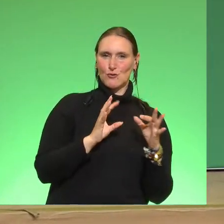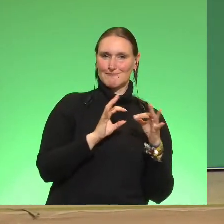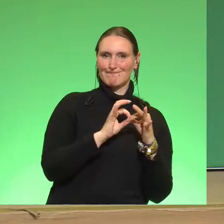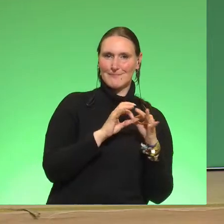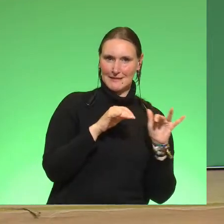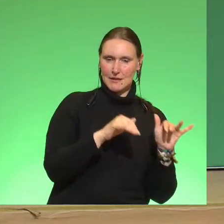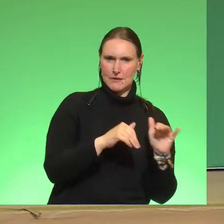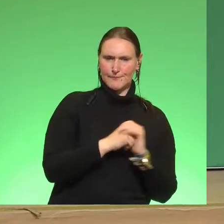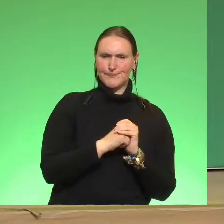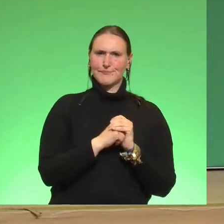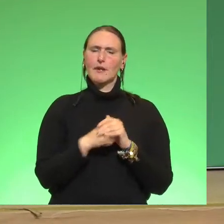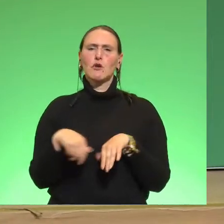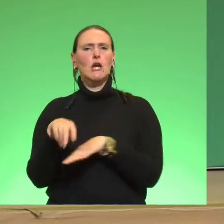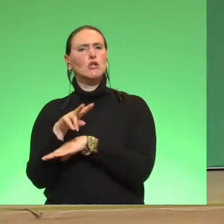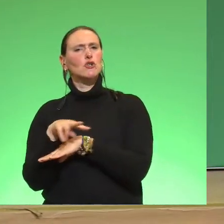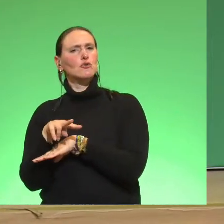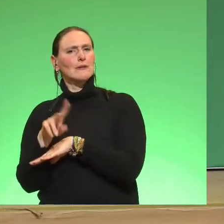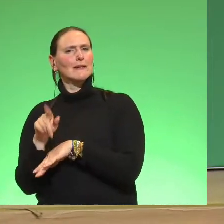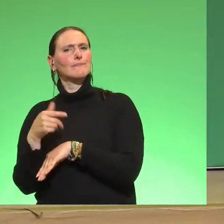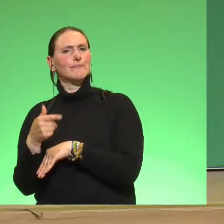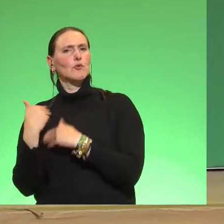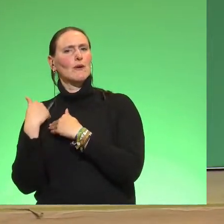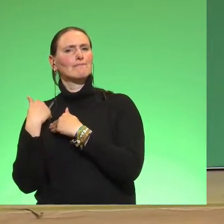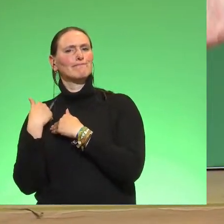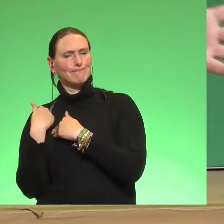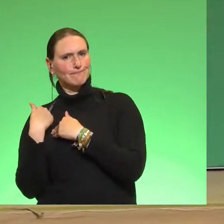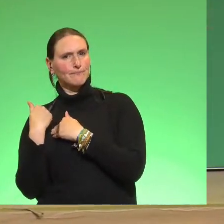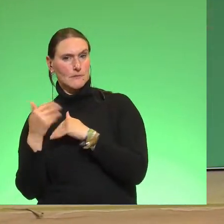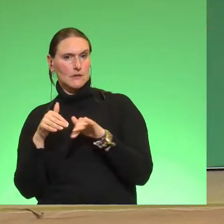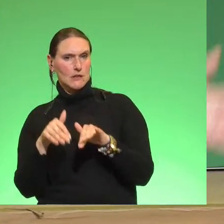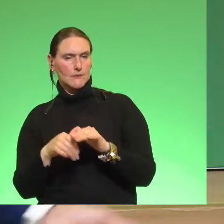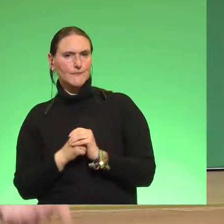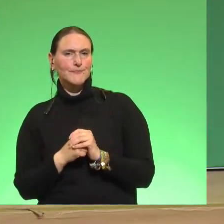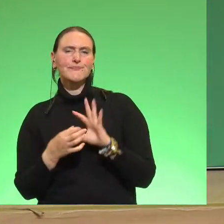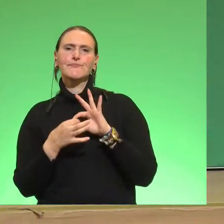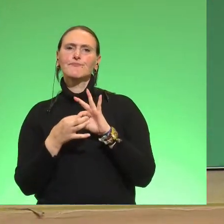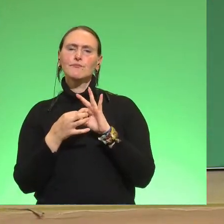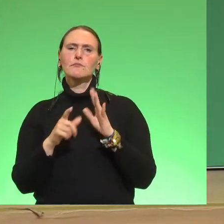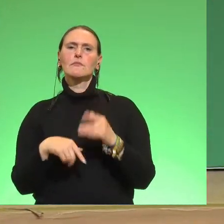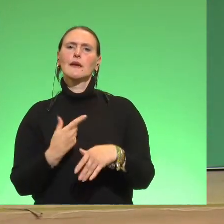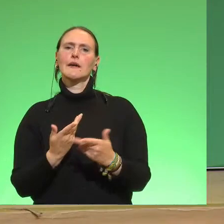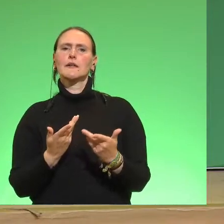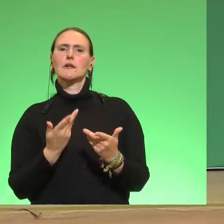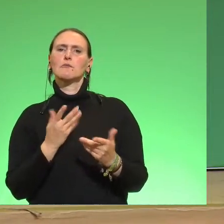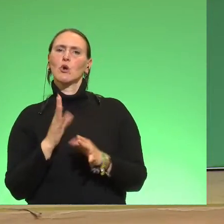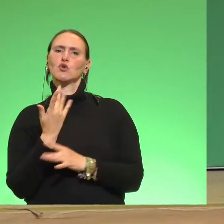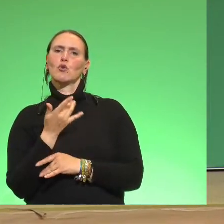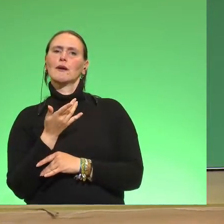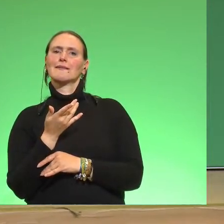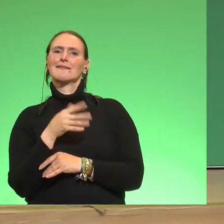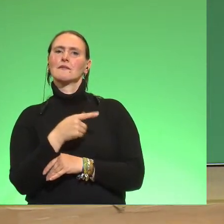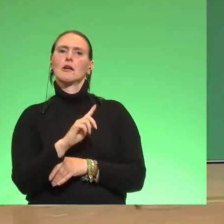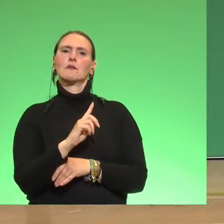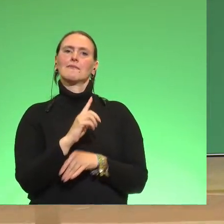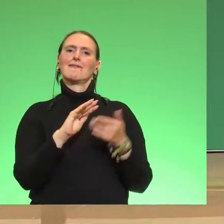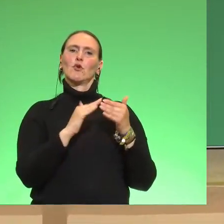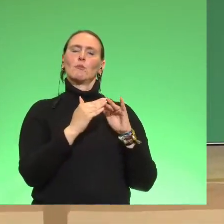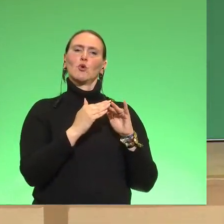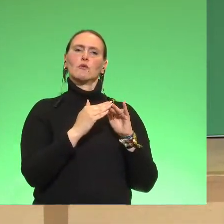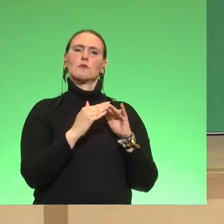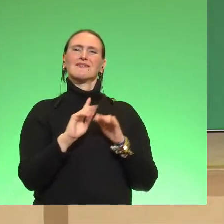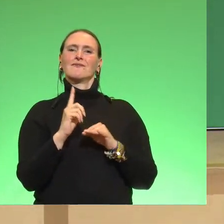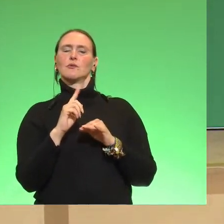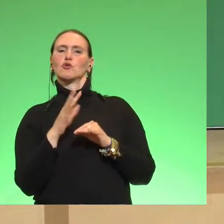Curatorial responsibility in the terms used time and again to criticize Lumbung 1, but there is